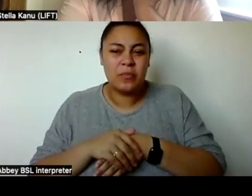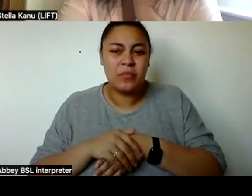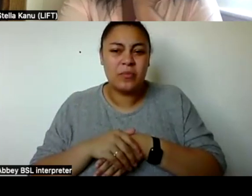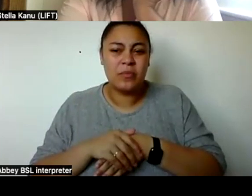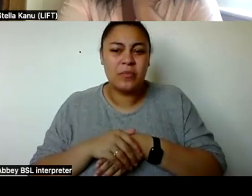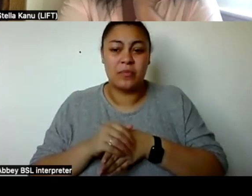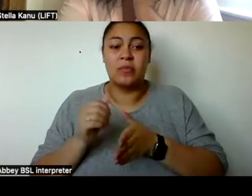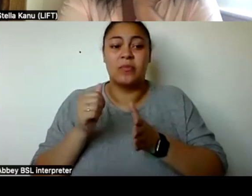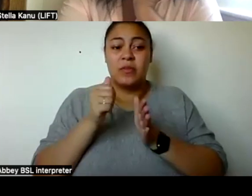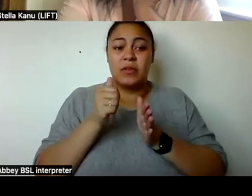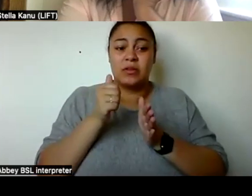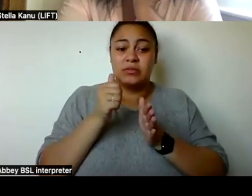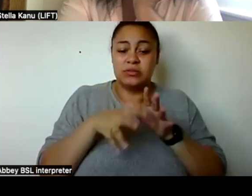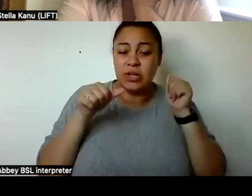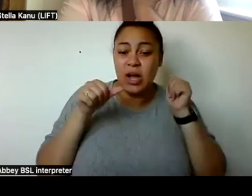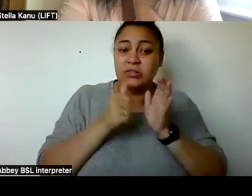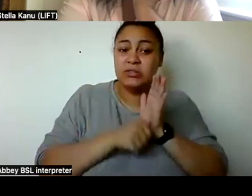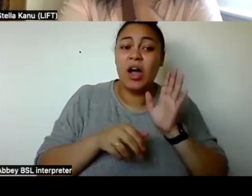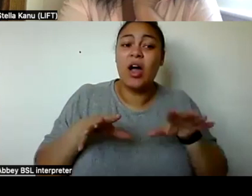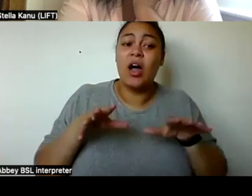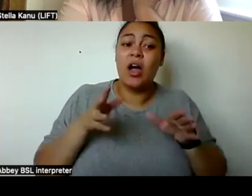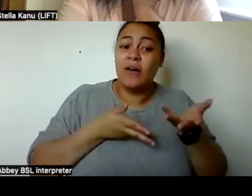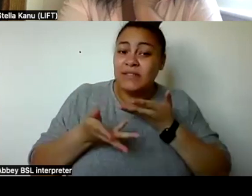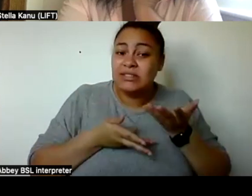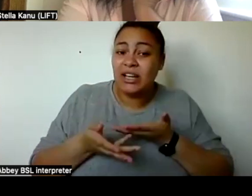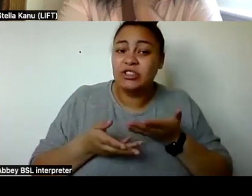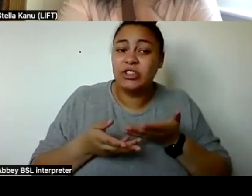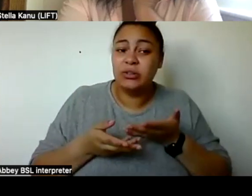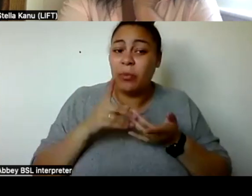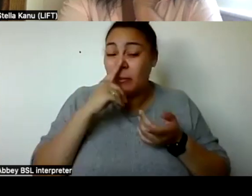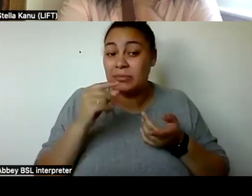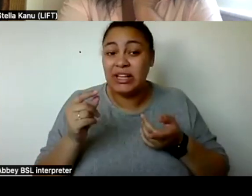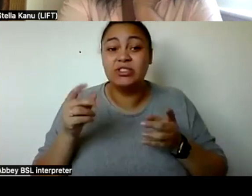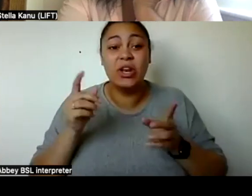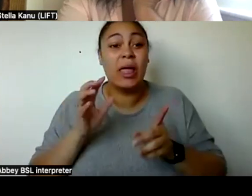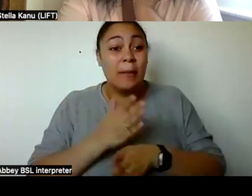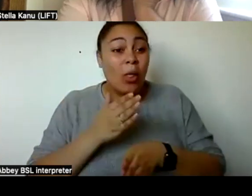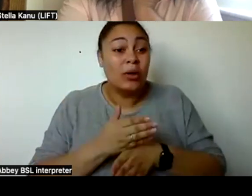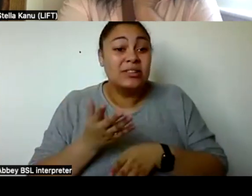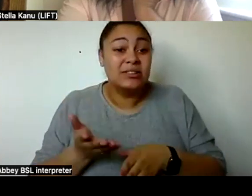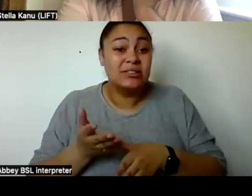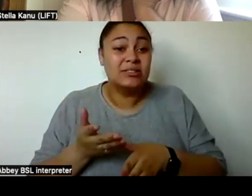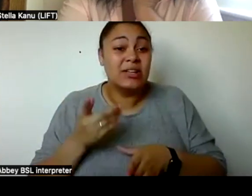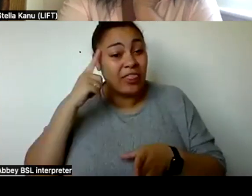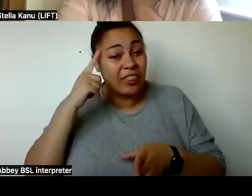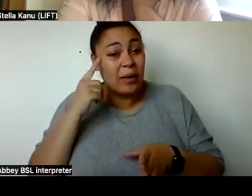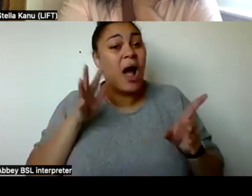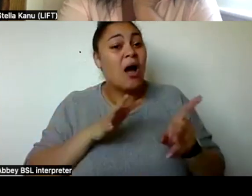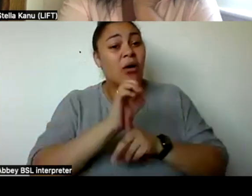starting conversations with potential employees by thinking about our culture, our